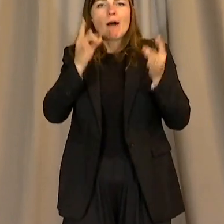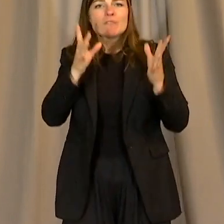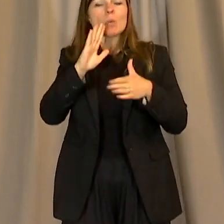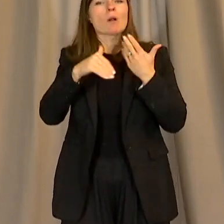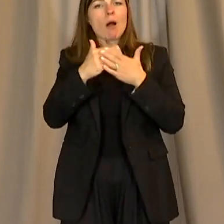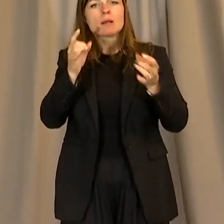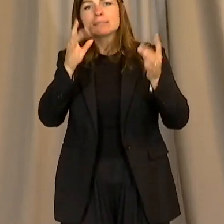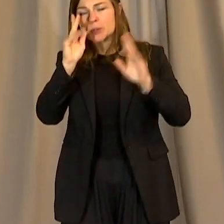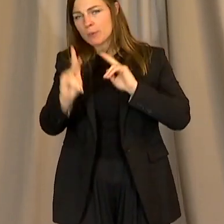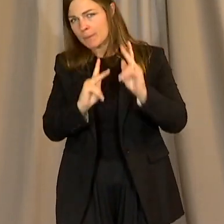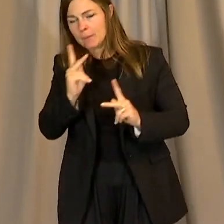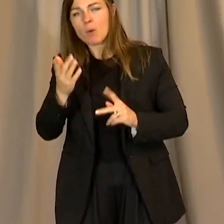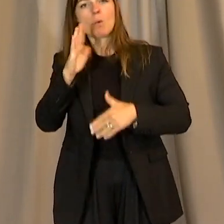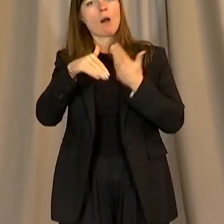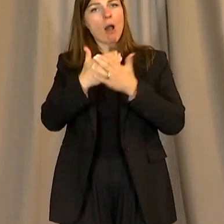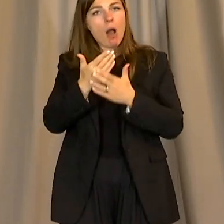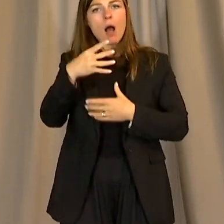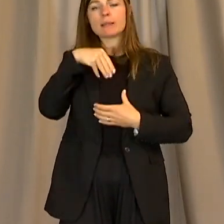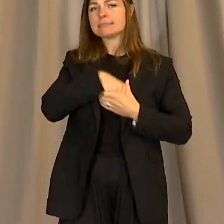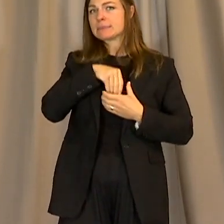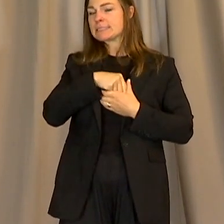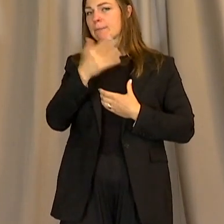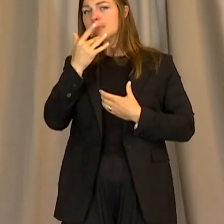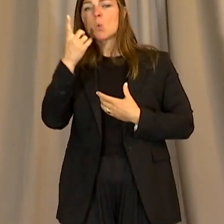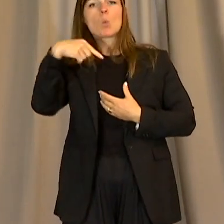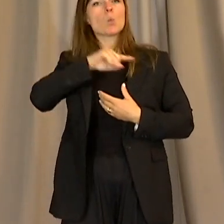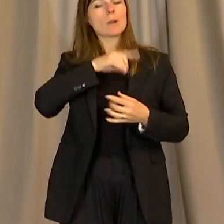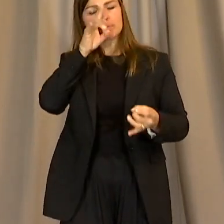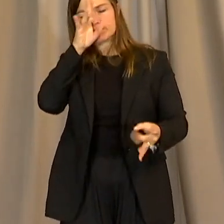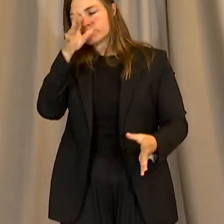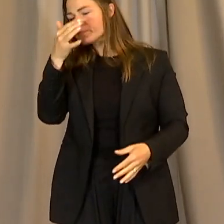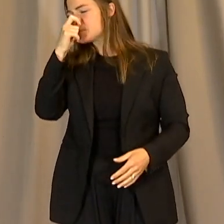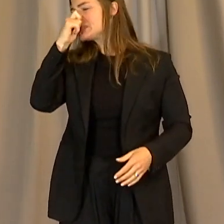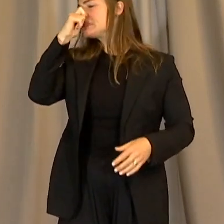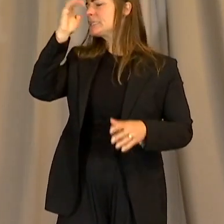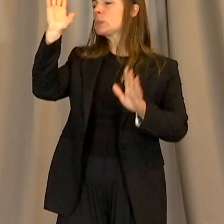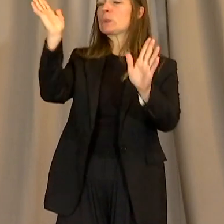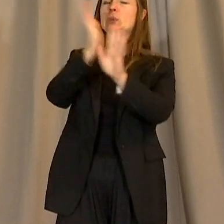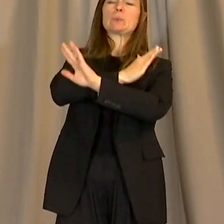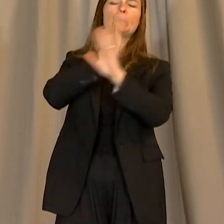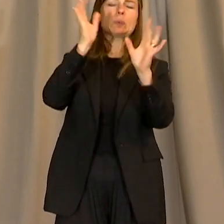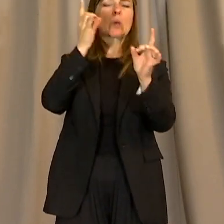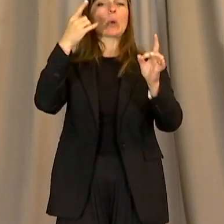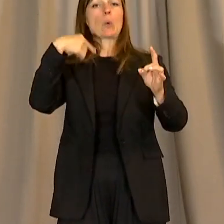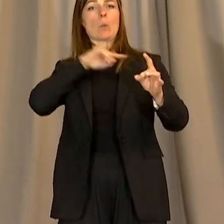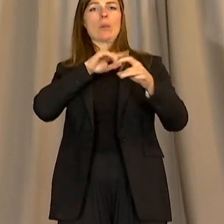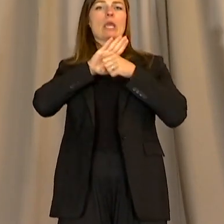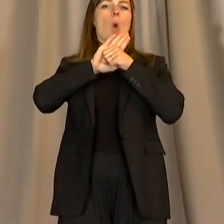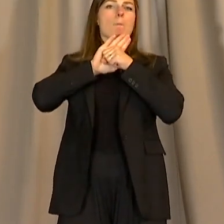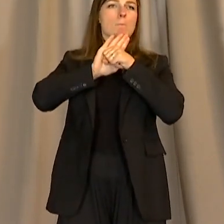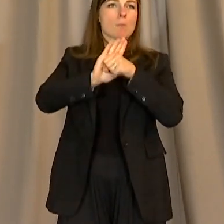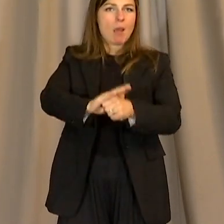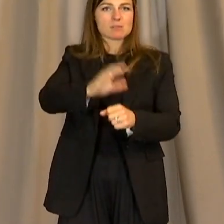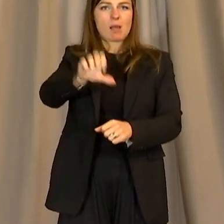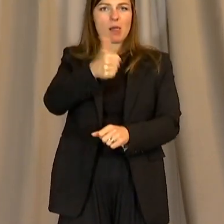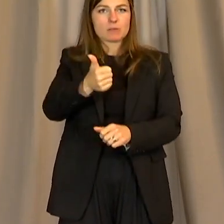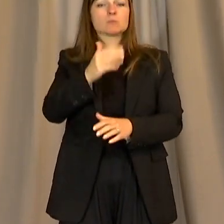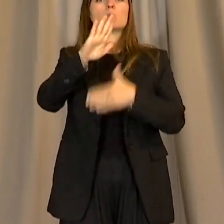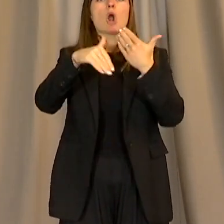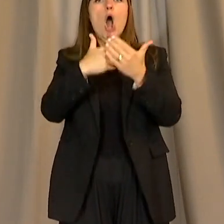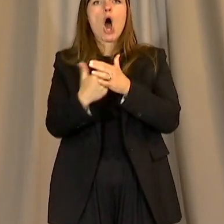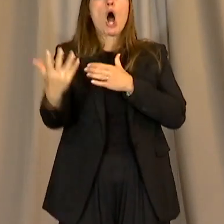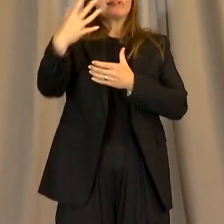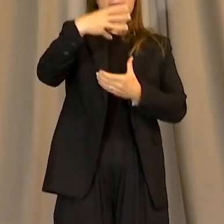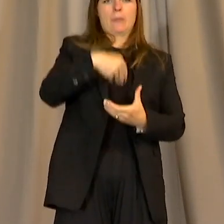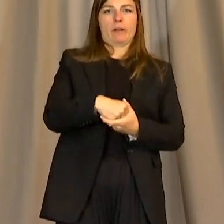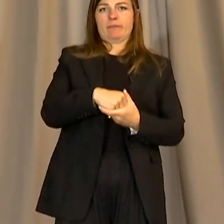terrible. We stink, we're musty, we have a smell of oppression on us. We are all part of that. So I'm